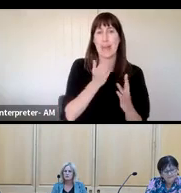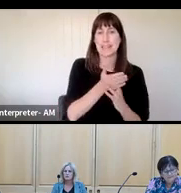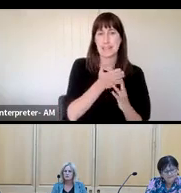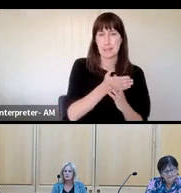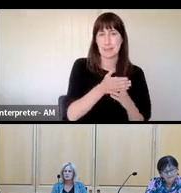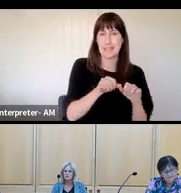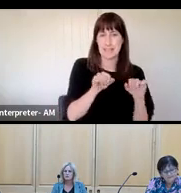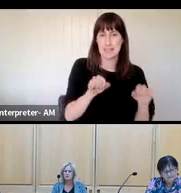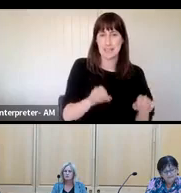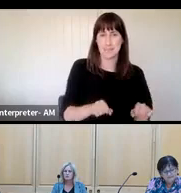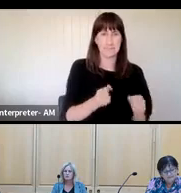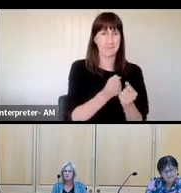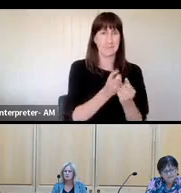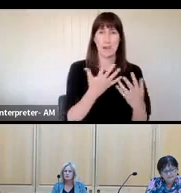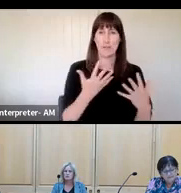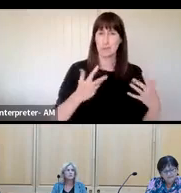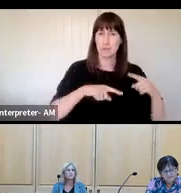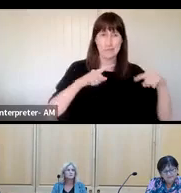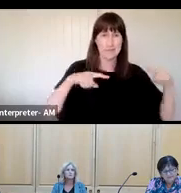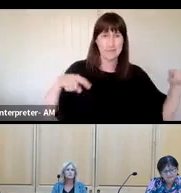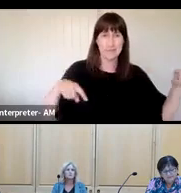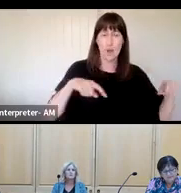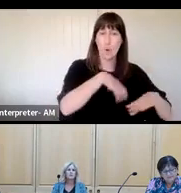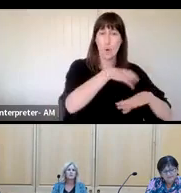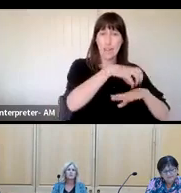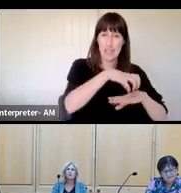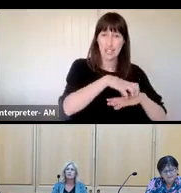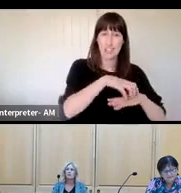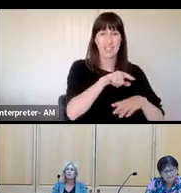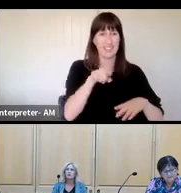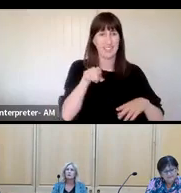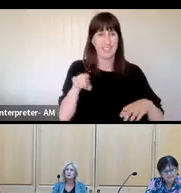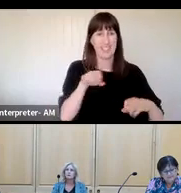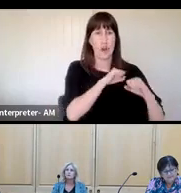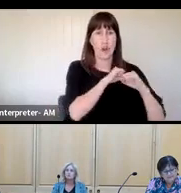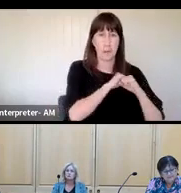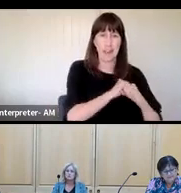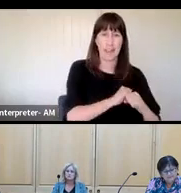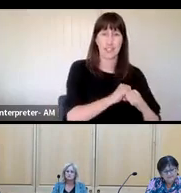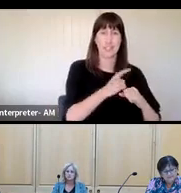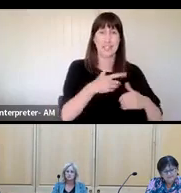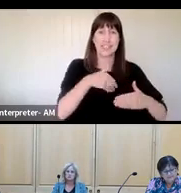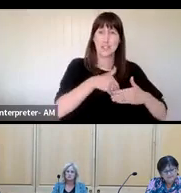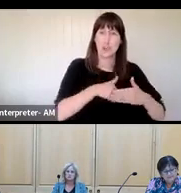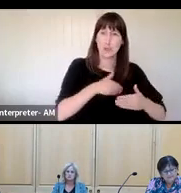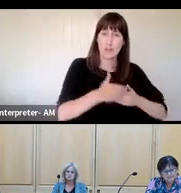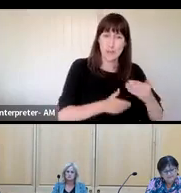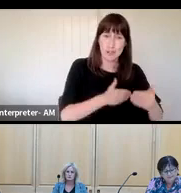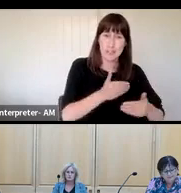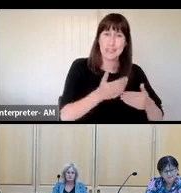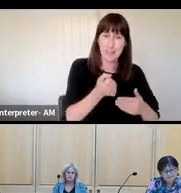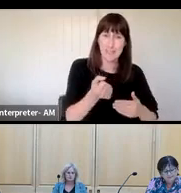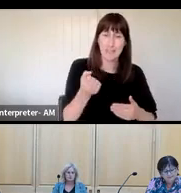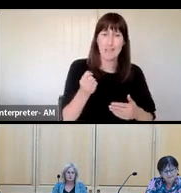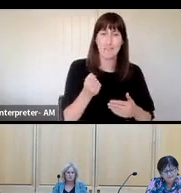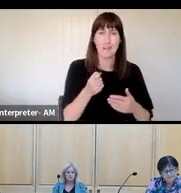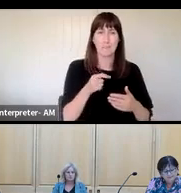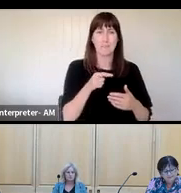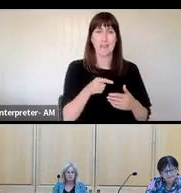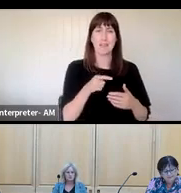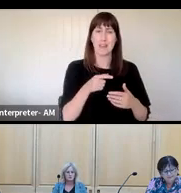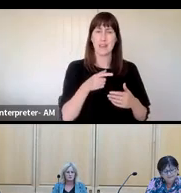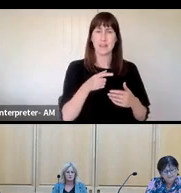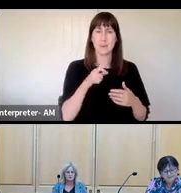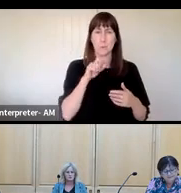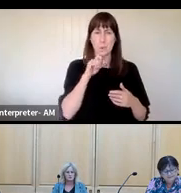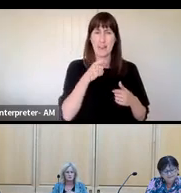is made up of multiple organisations with obligations, their own internal processes, and an effective way for